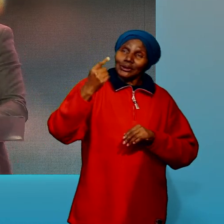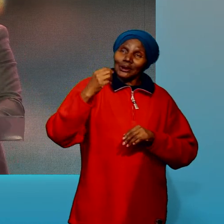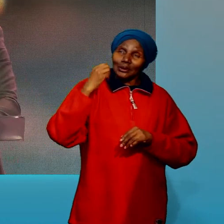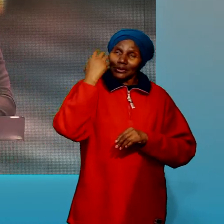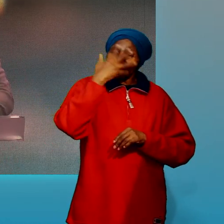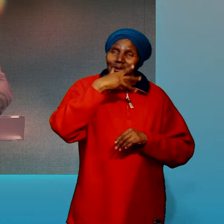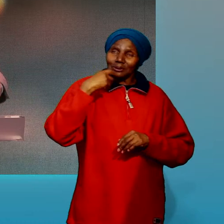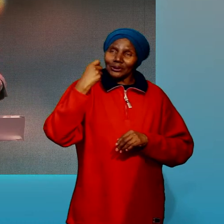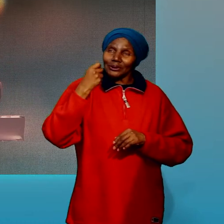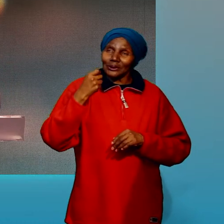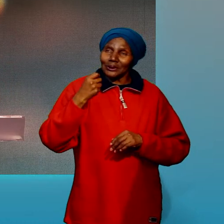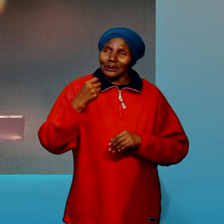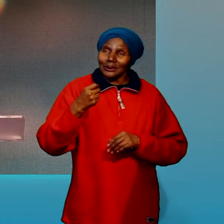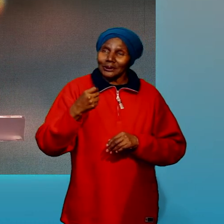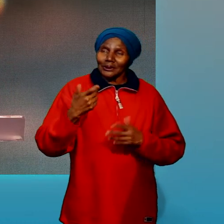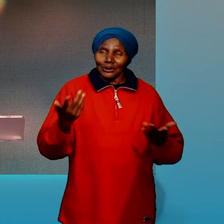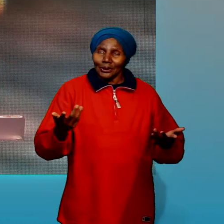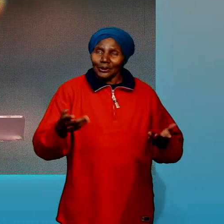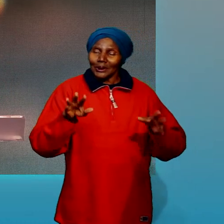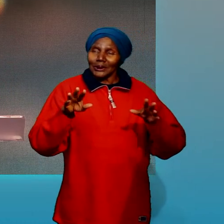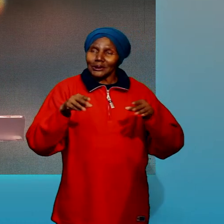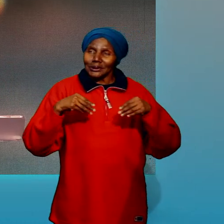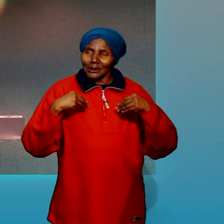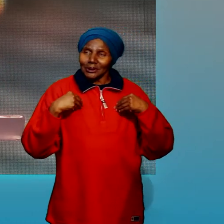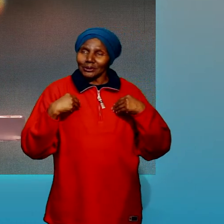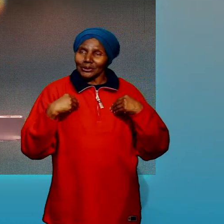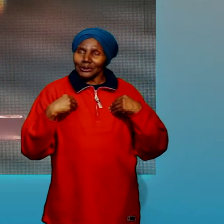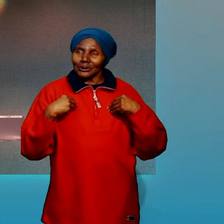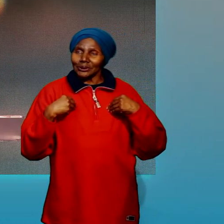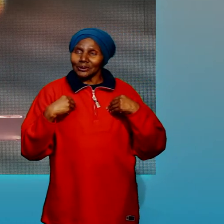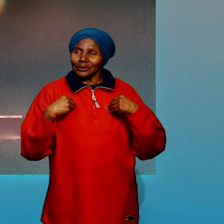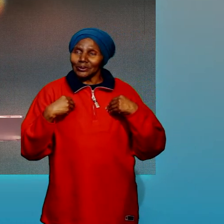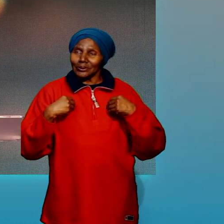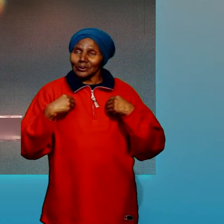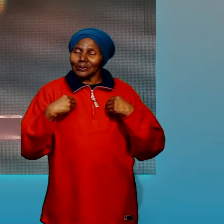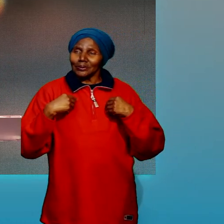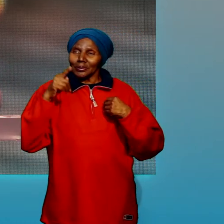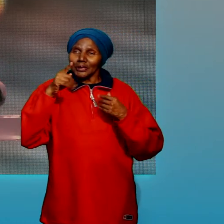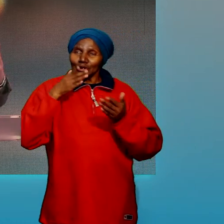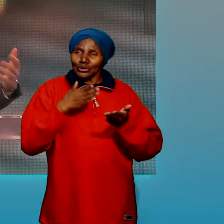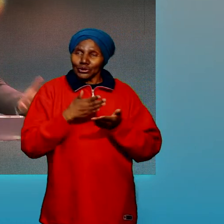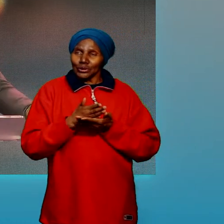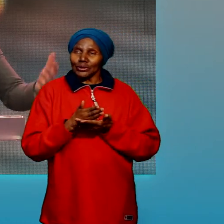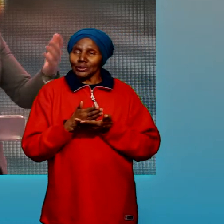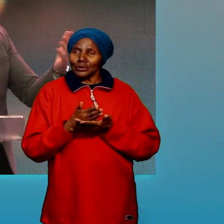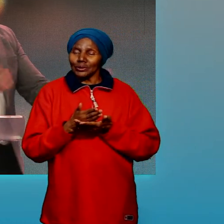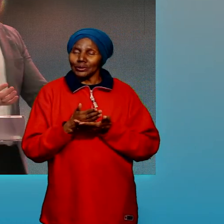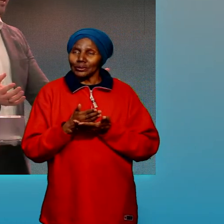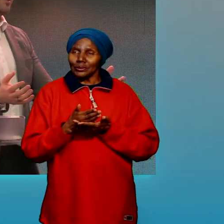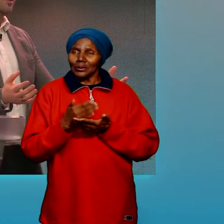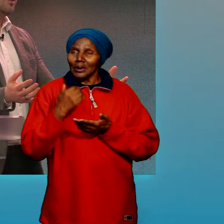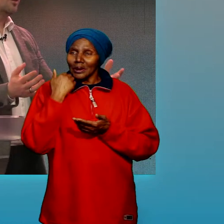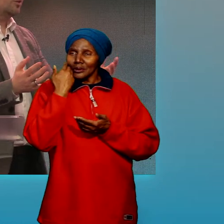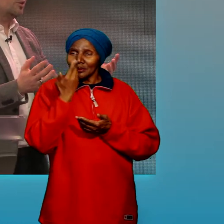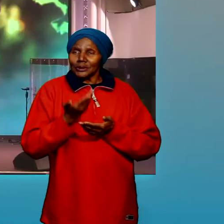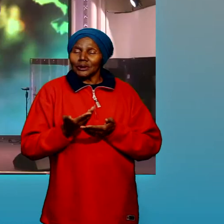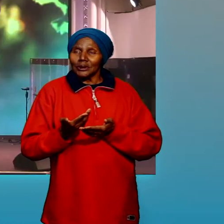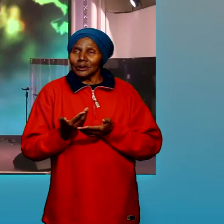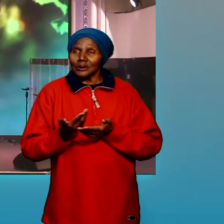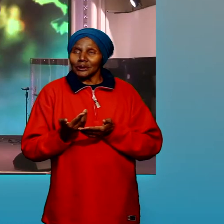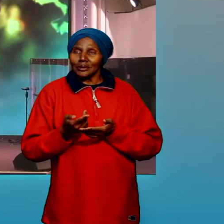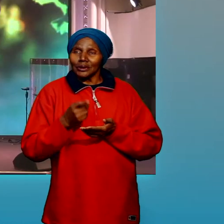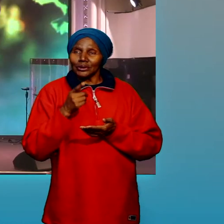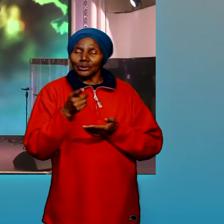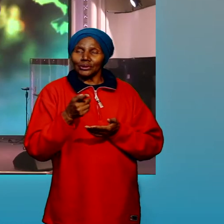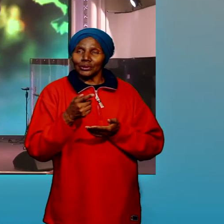moment to accept and absorb that truth. Every single day that you and